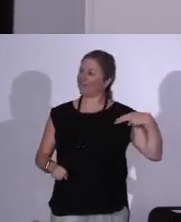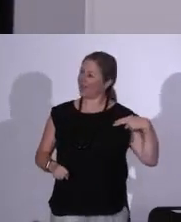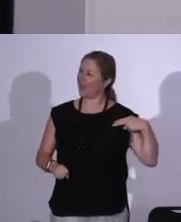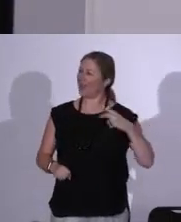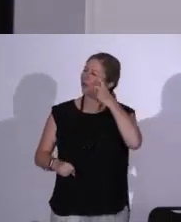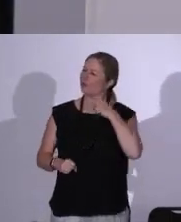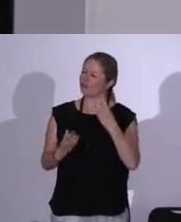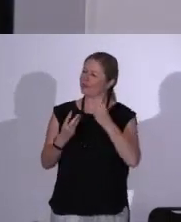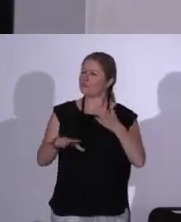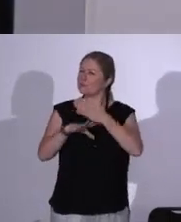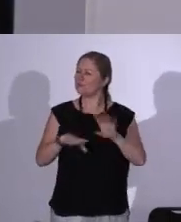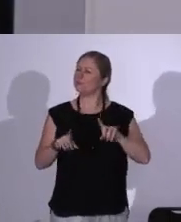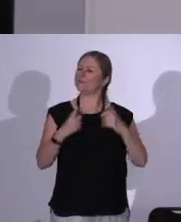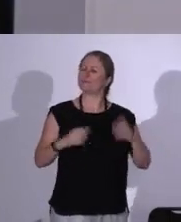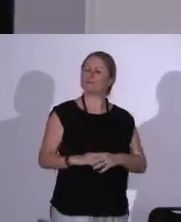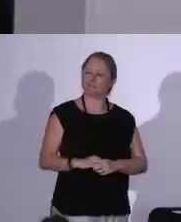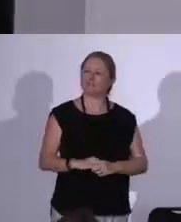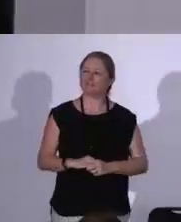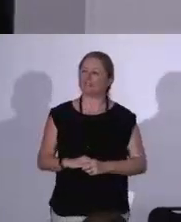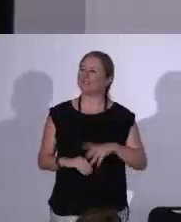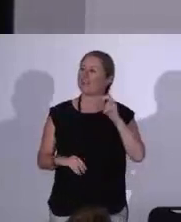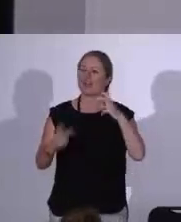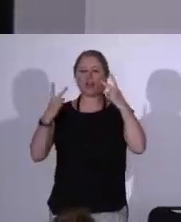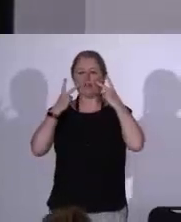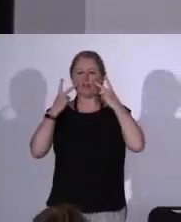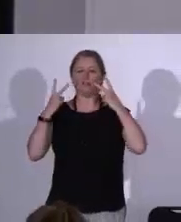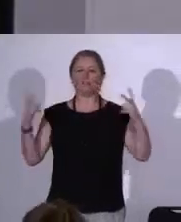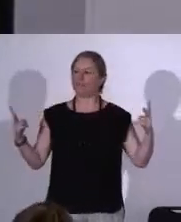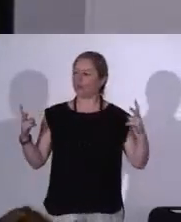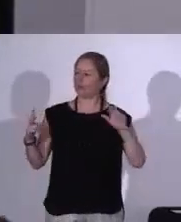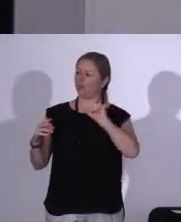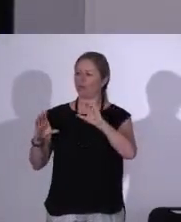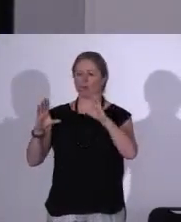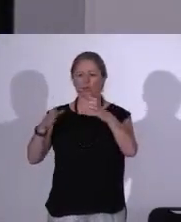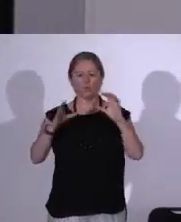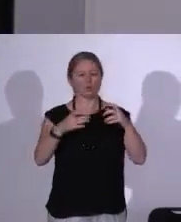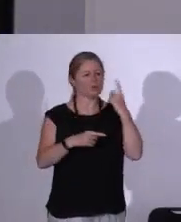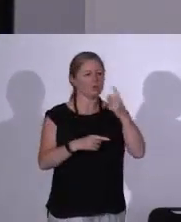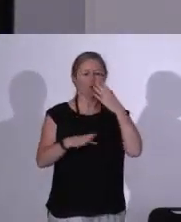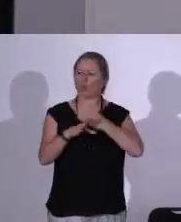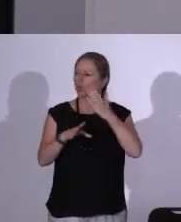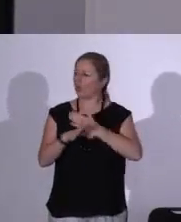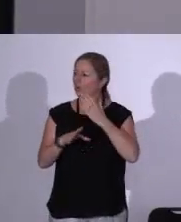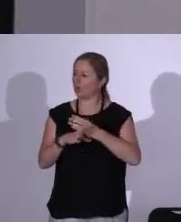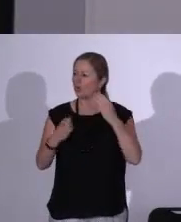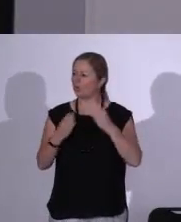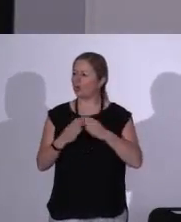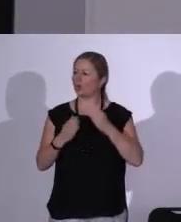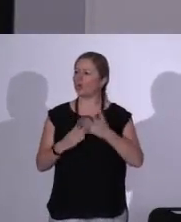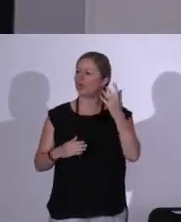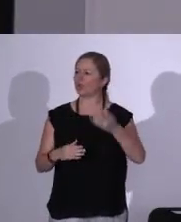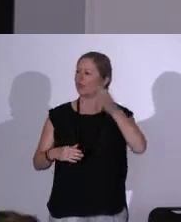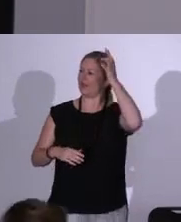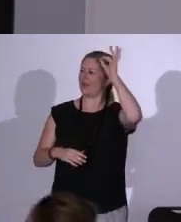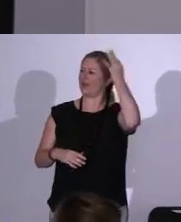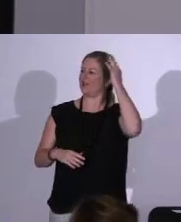new to have a visual representation of the groups that you work with. And so you would have hopefully had a highlighter, just